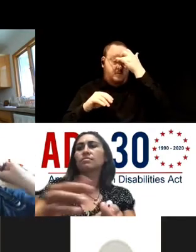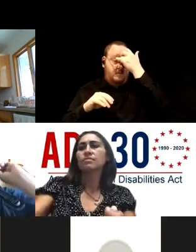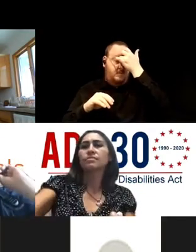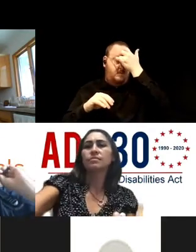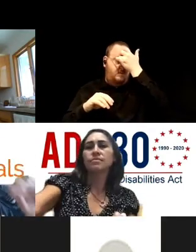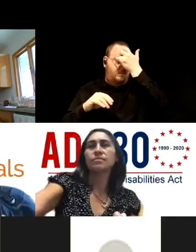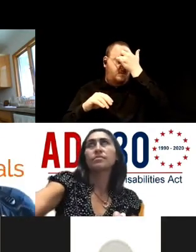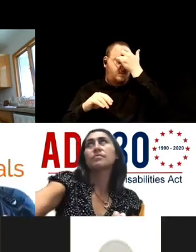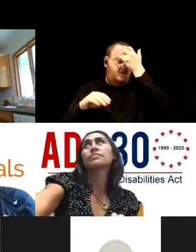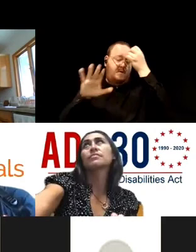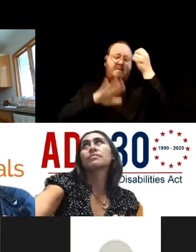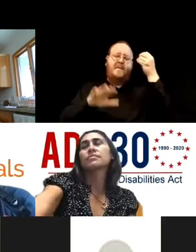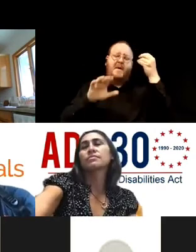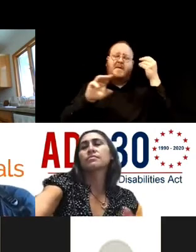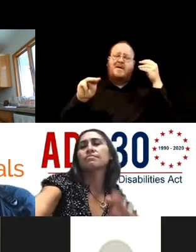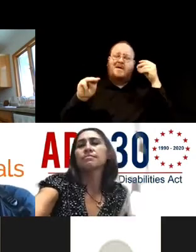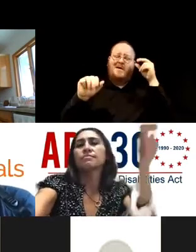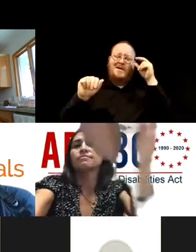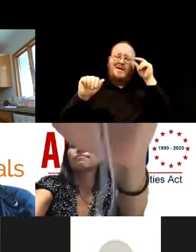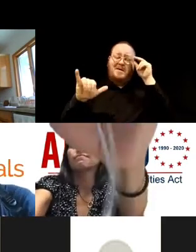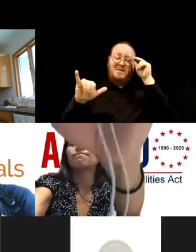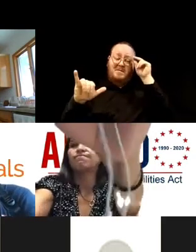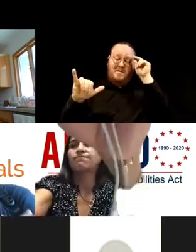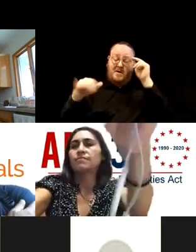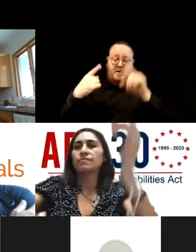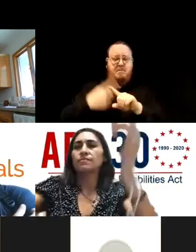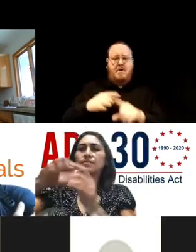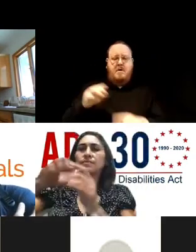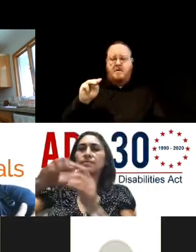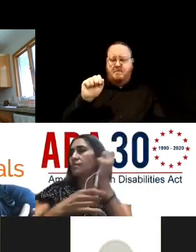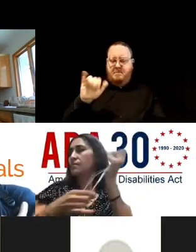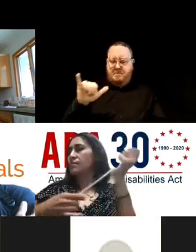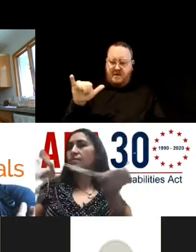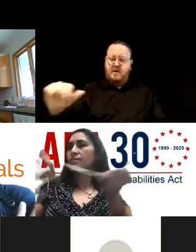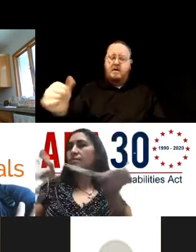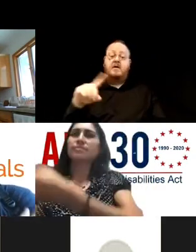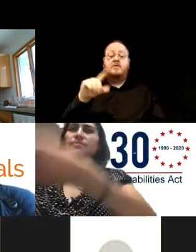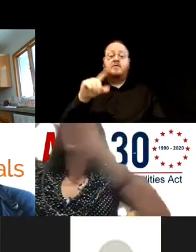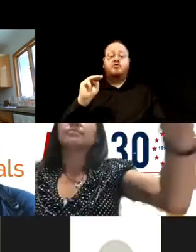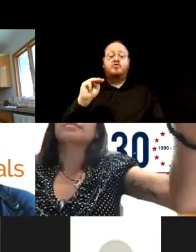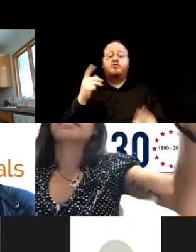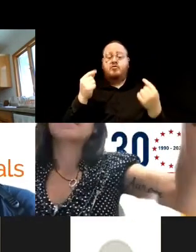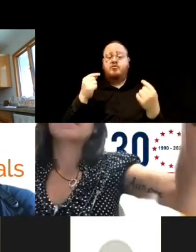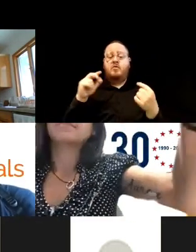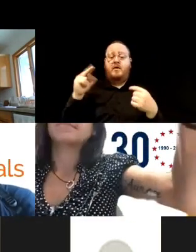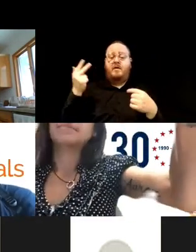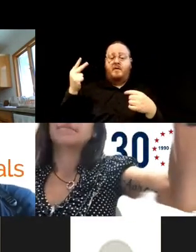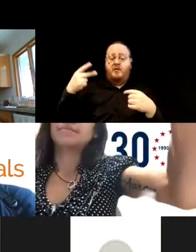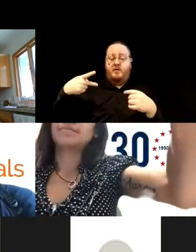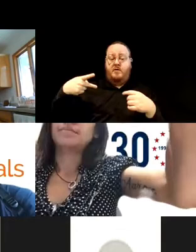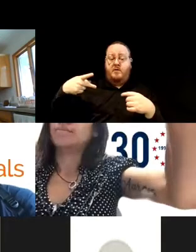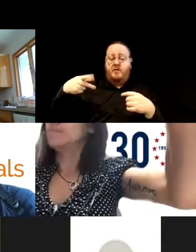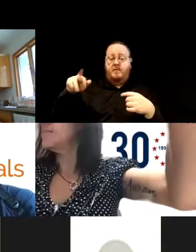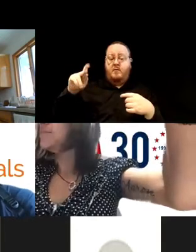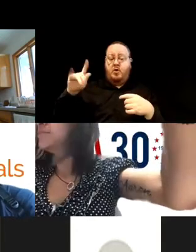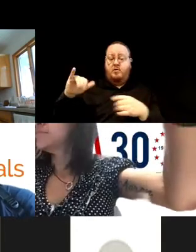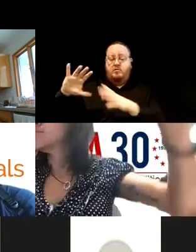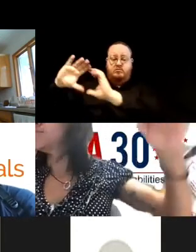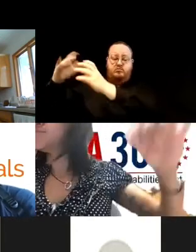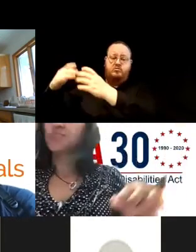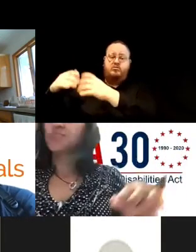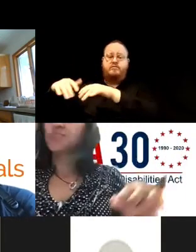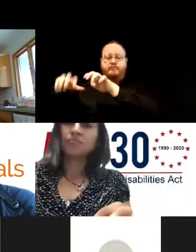so maybe a couple months. In Zoom, you had to have a third party actively typing